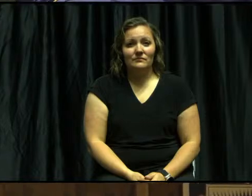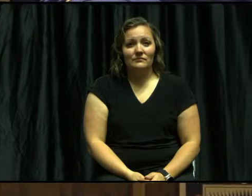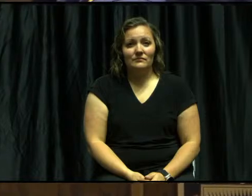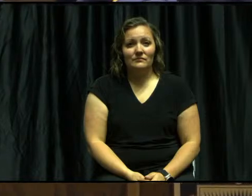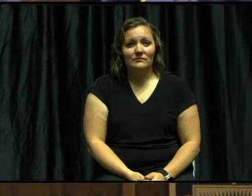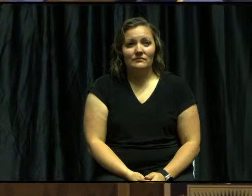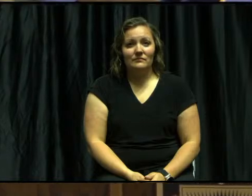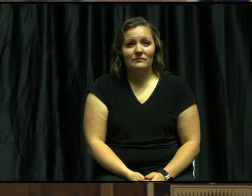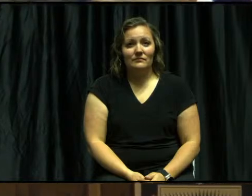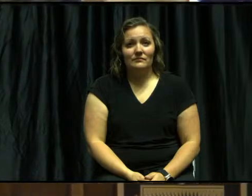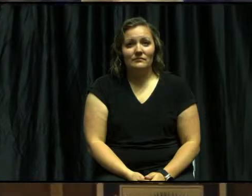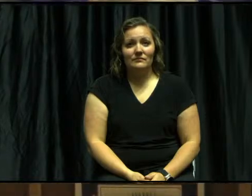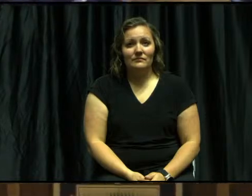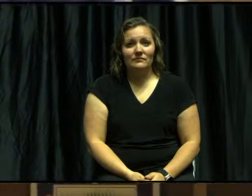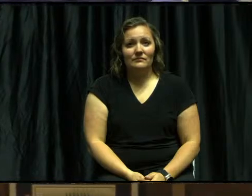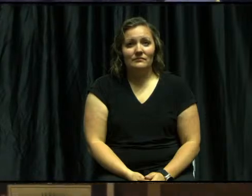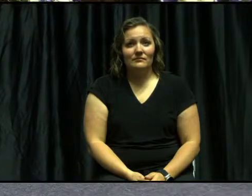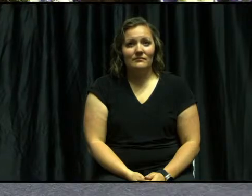Congratulations.